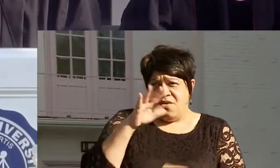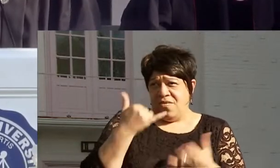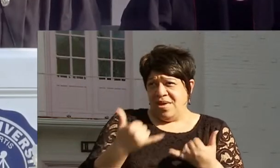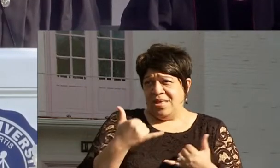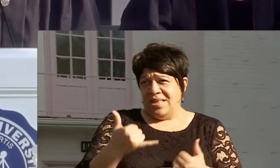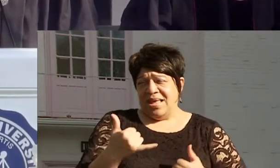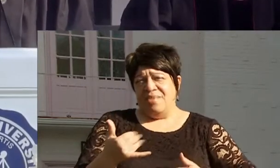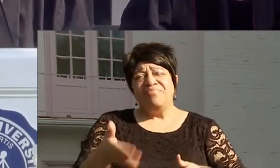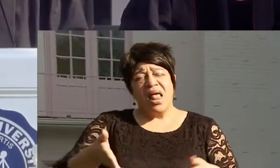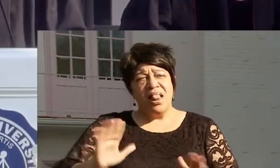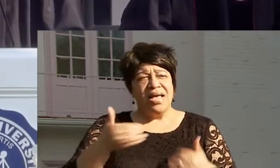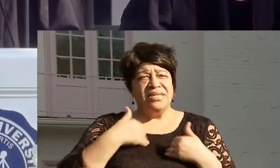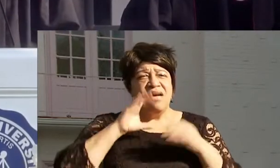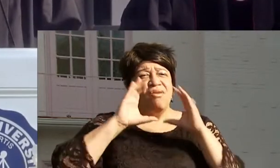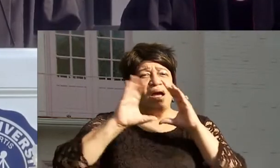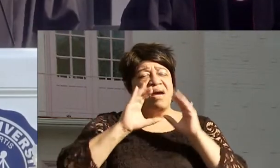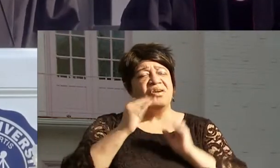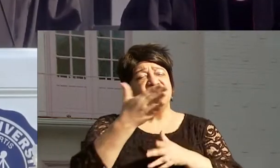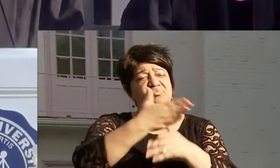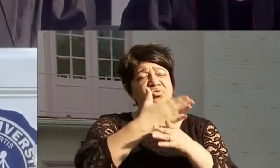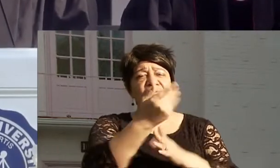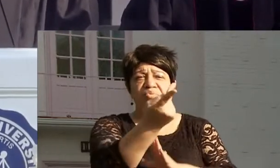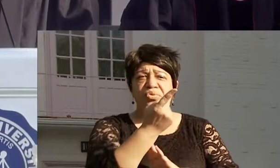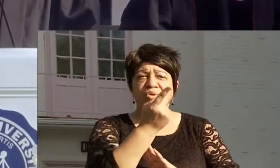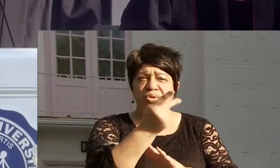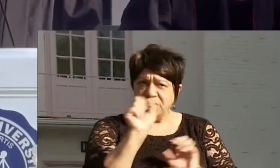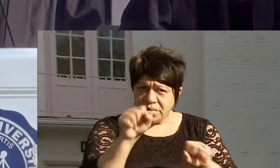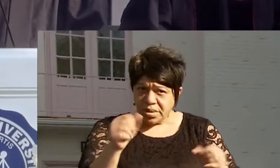have a conversation between me and you, shall we?